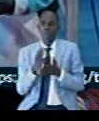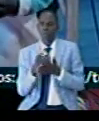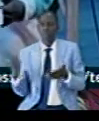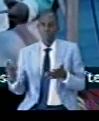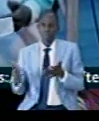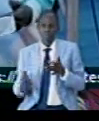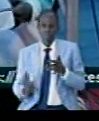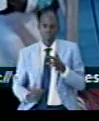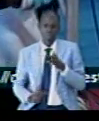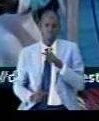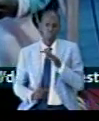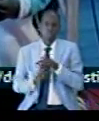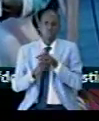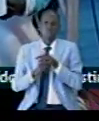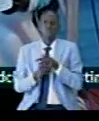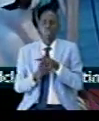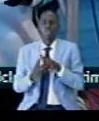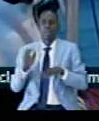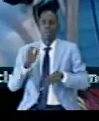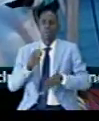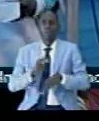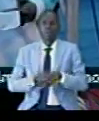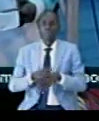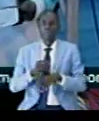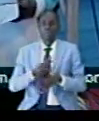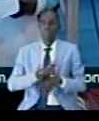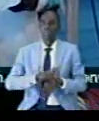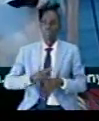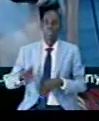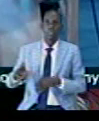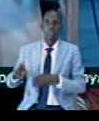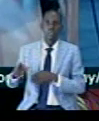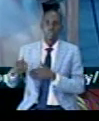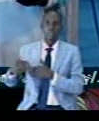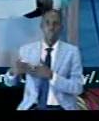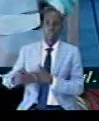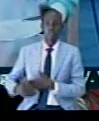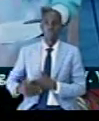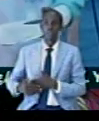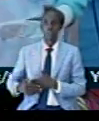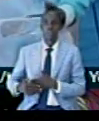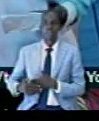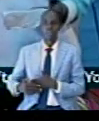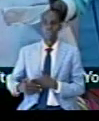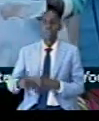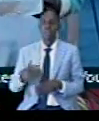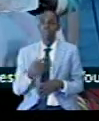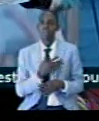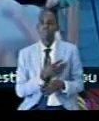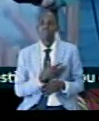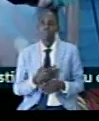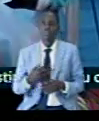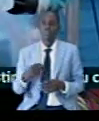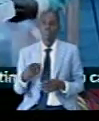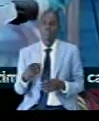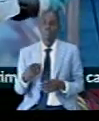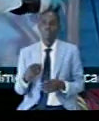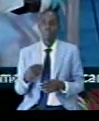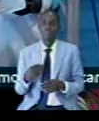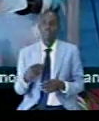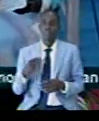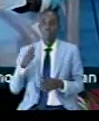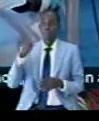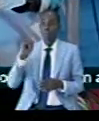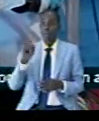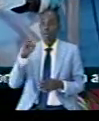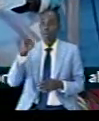developed on the right upper limb, darkish discoloration. And then by March